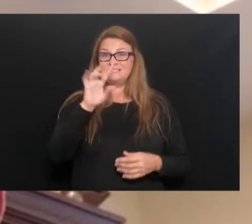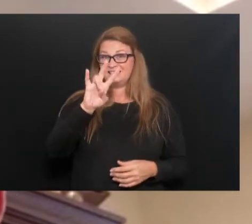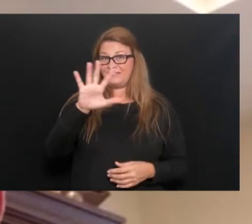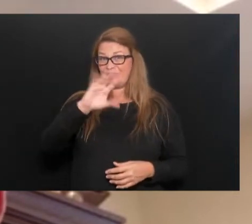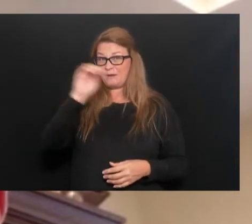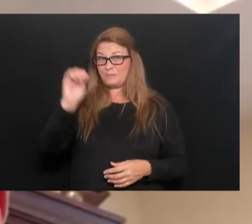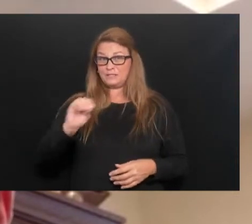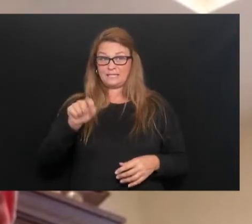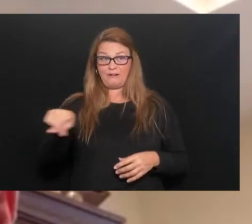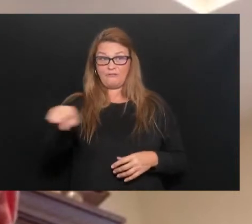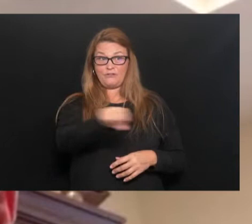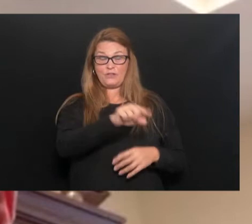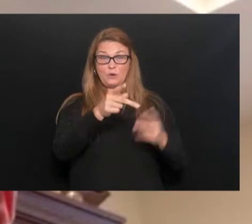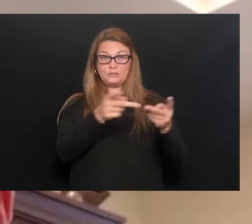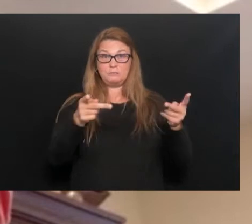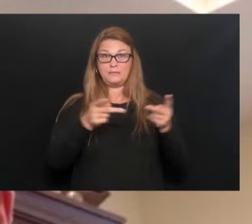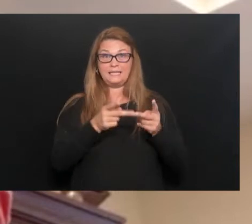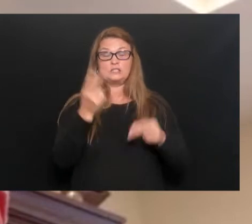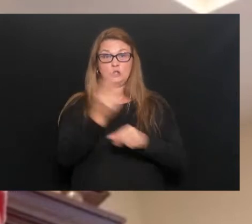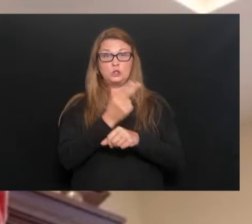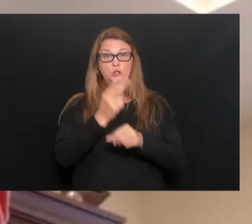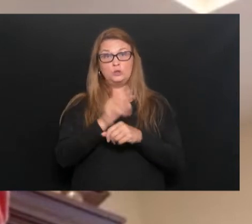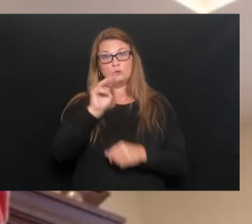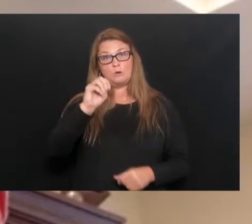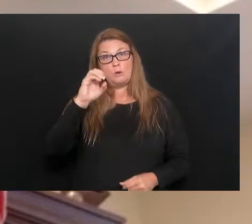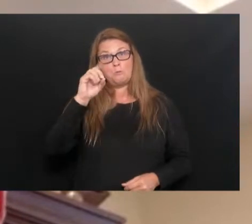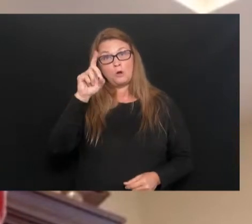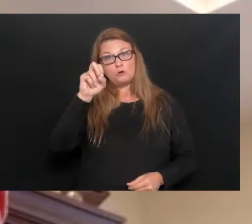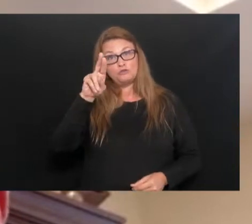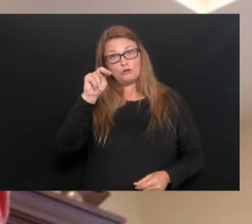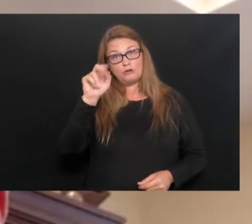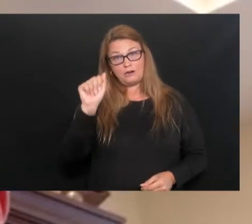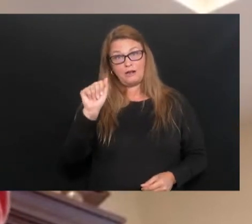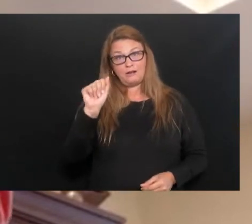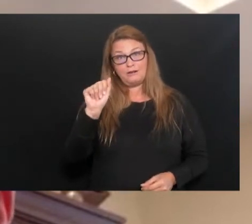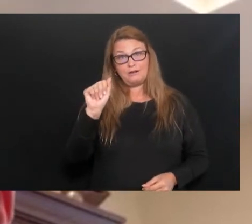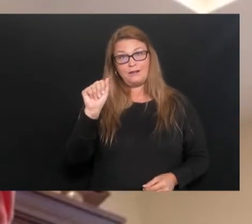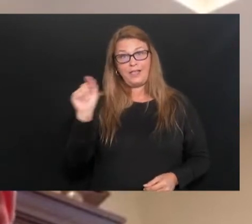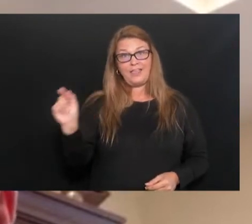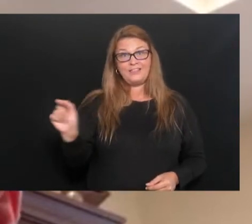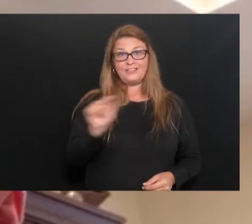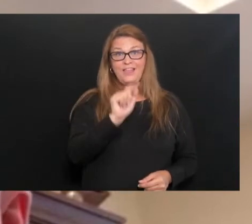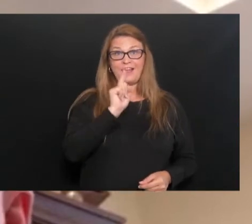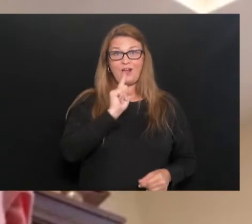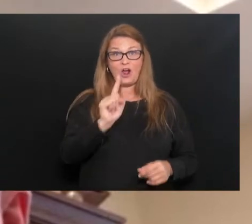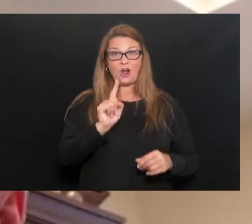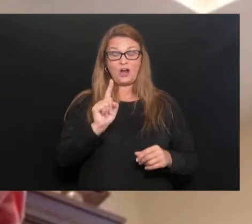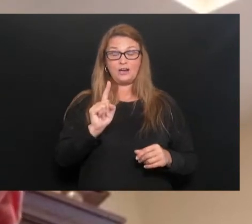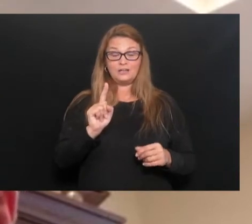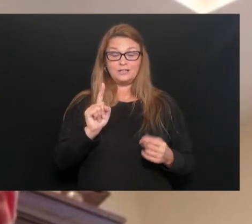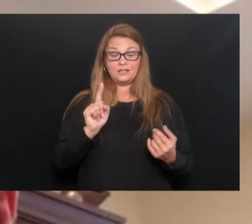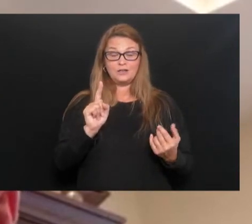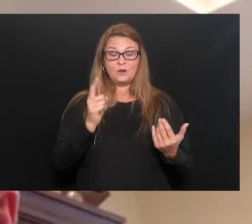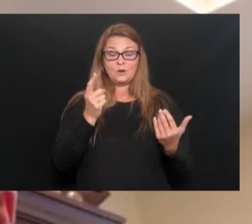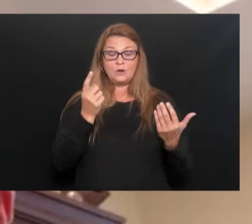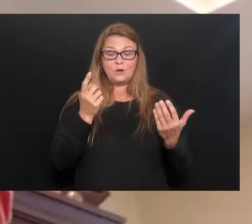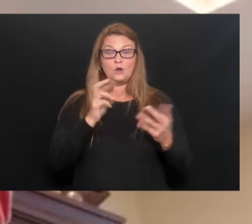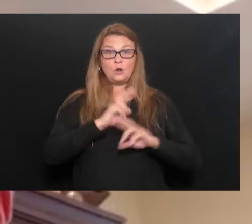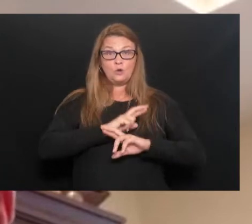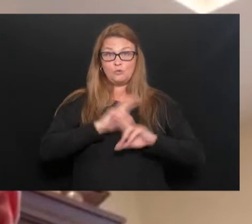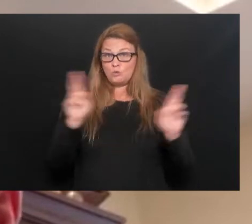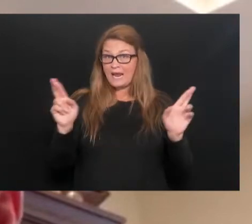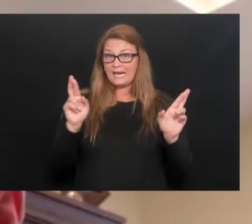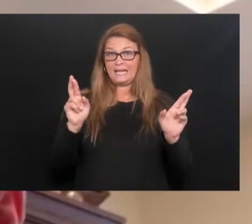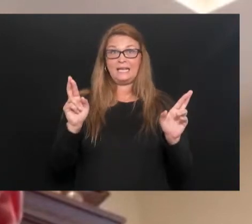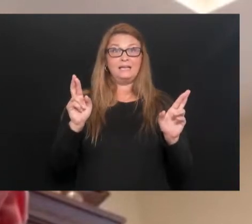those facilities use the Moderna vaccine. So they are all paired with the appropriate providers